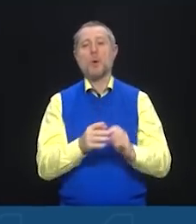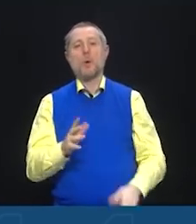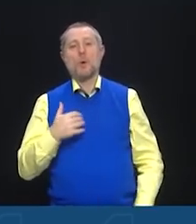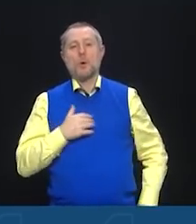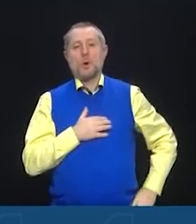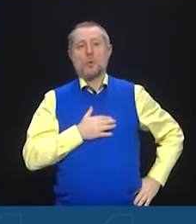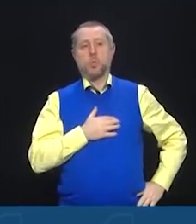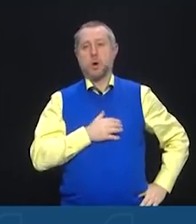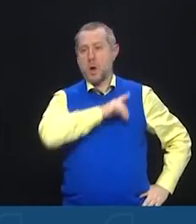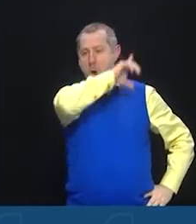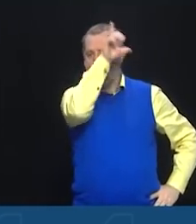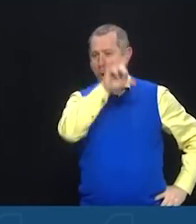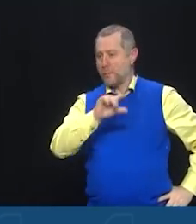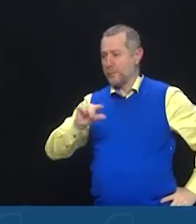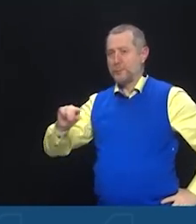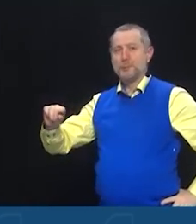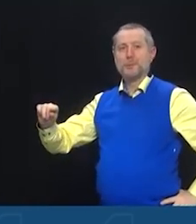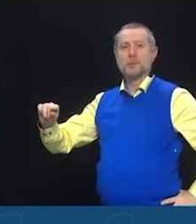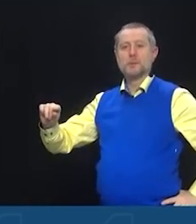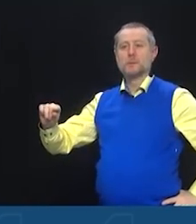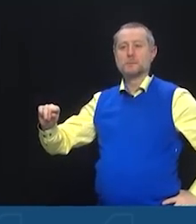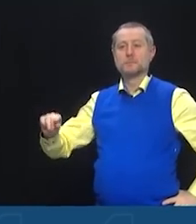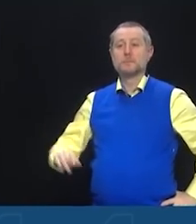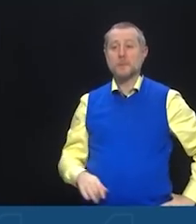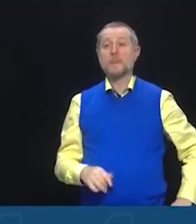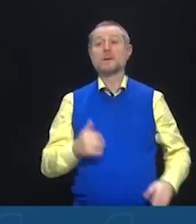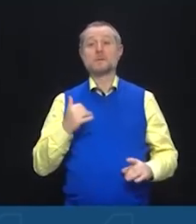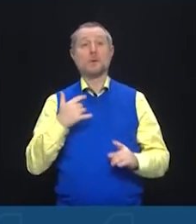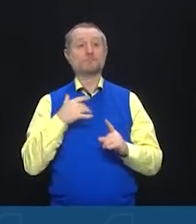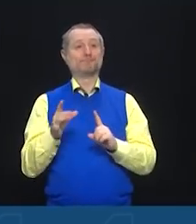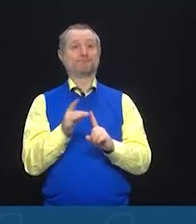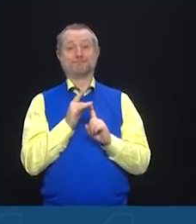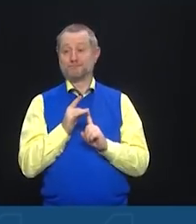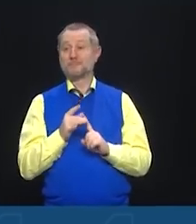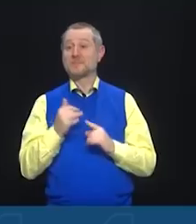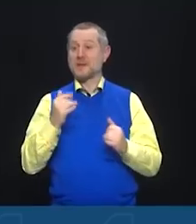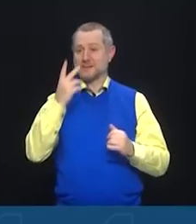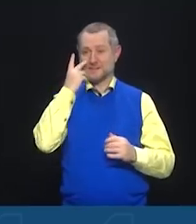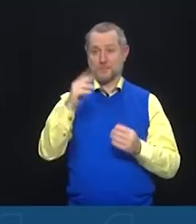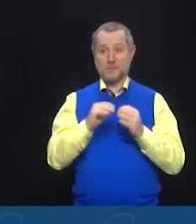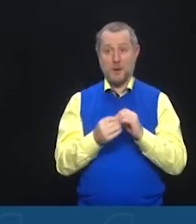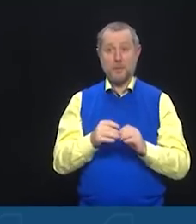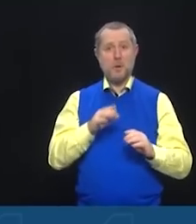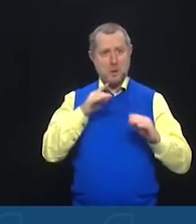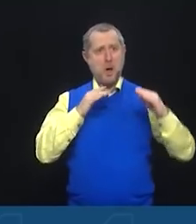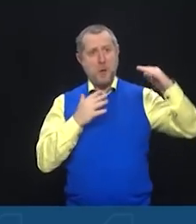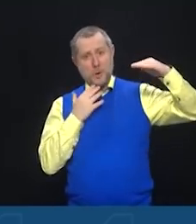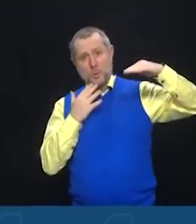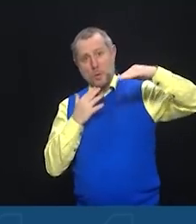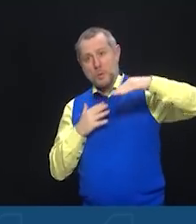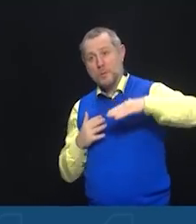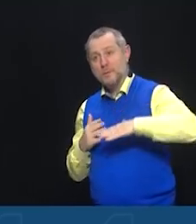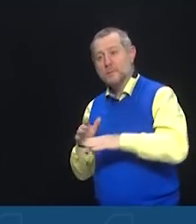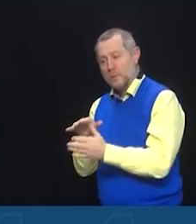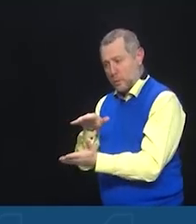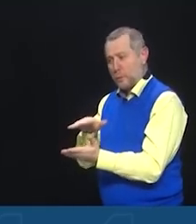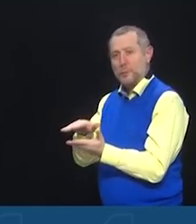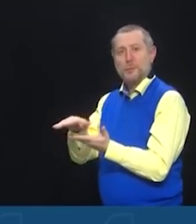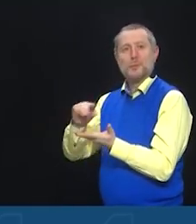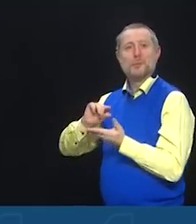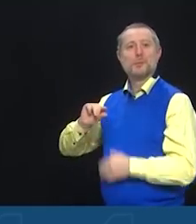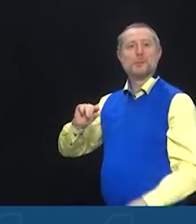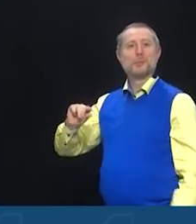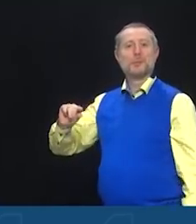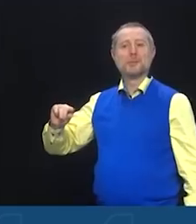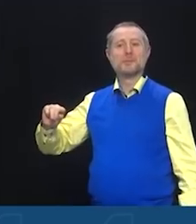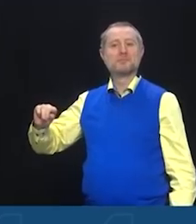also talk about not just the drop from the peak, but are we sustaining these numbers? I mean, was this just an arbitrary drop and it's popping back